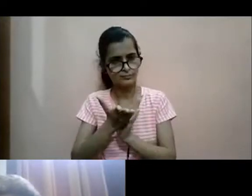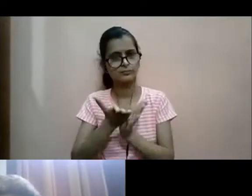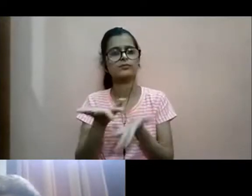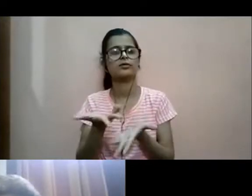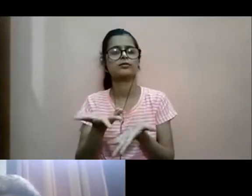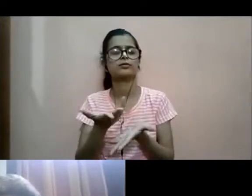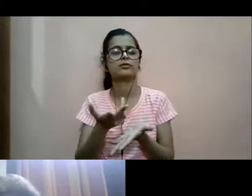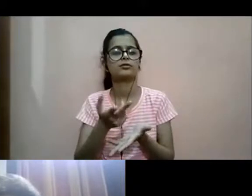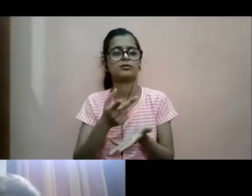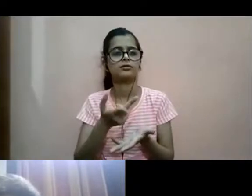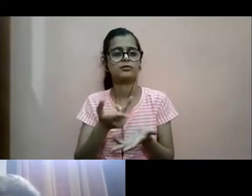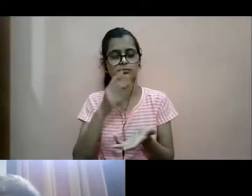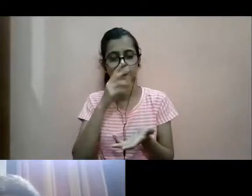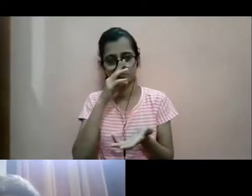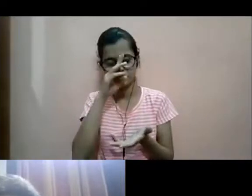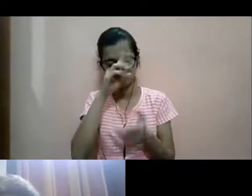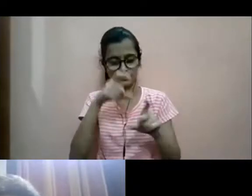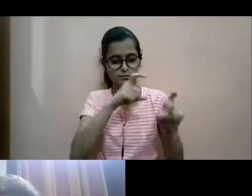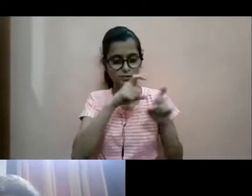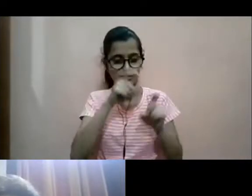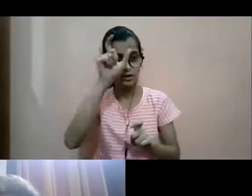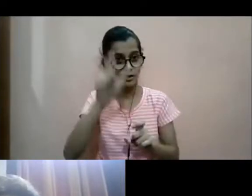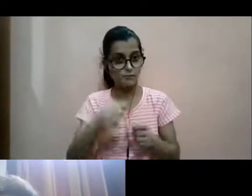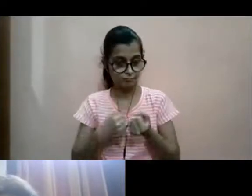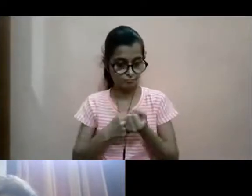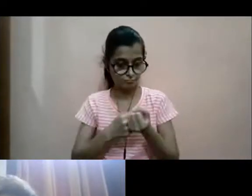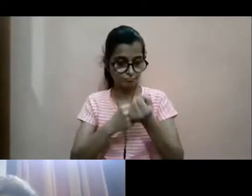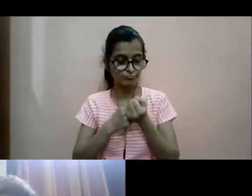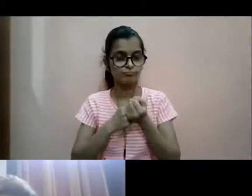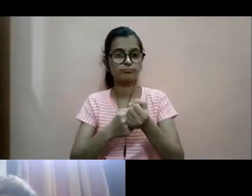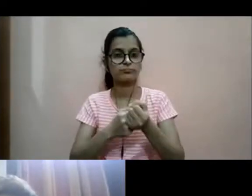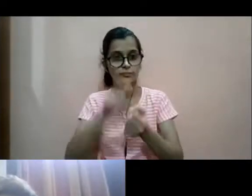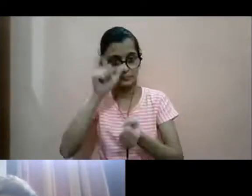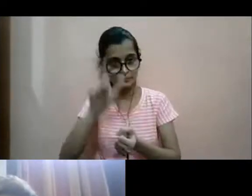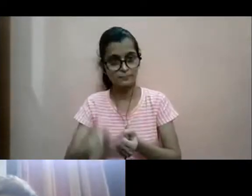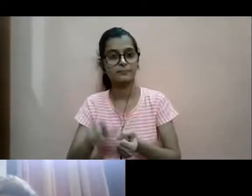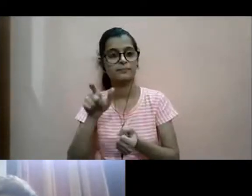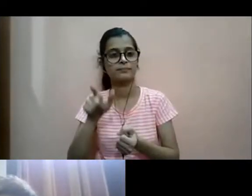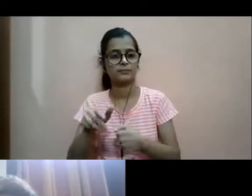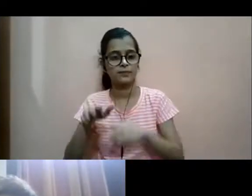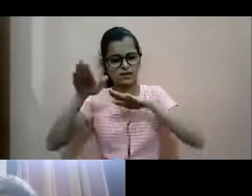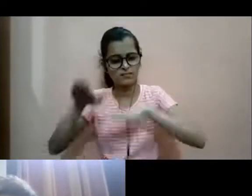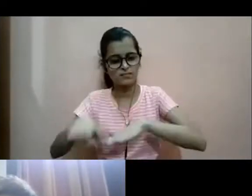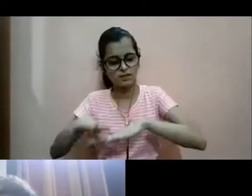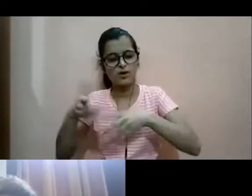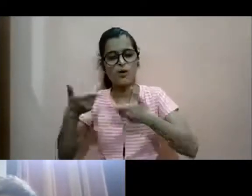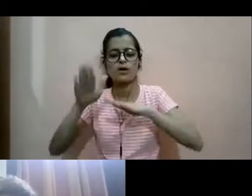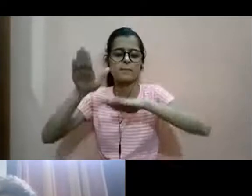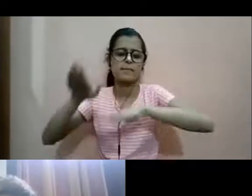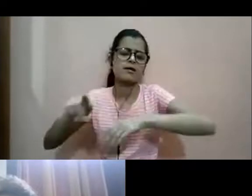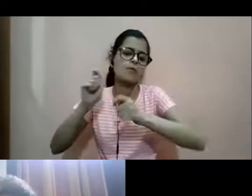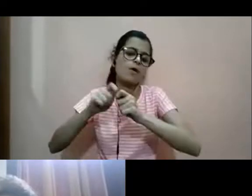this dichotomy of caregiver and the dependent and the dependency worker.